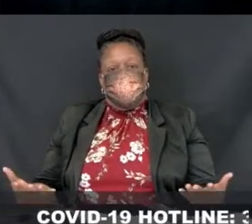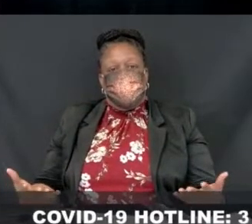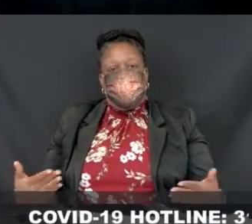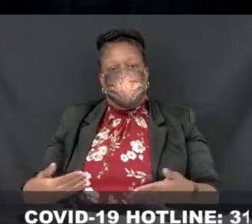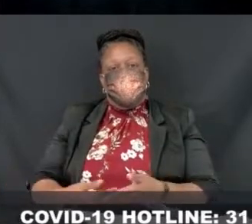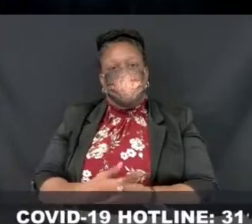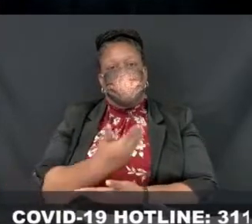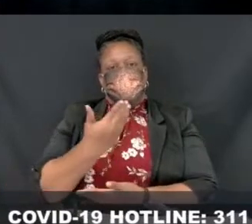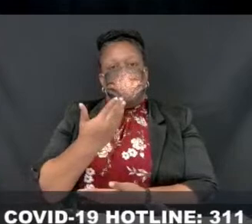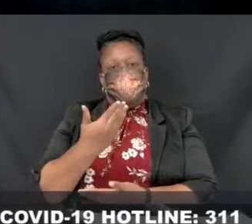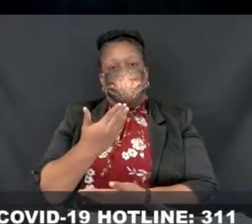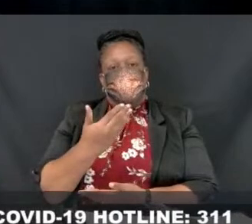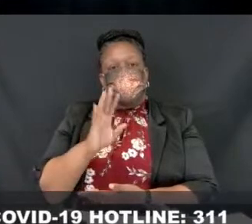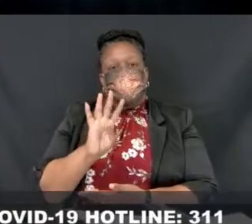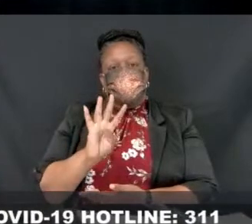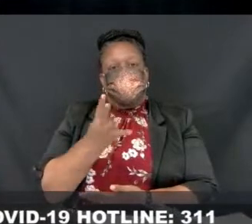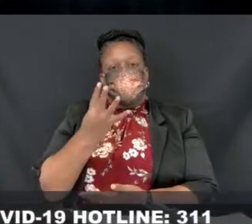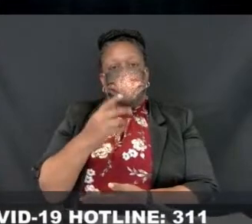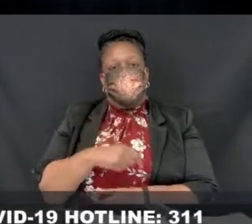wave 4.